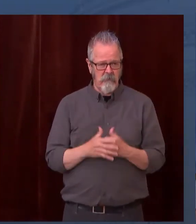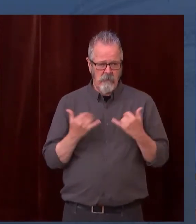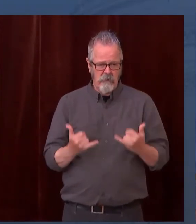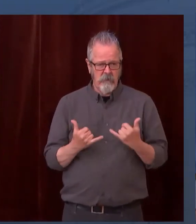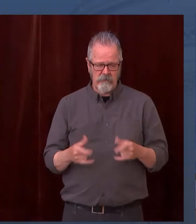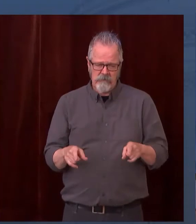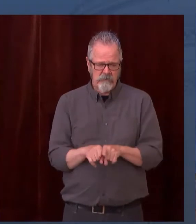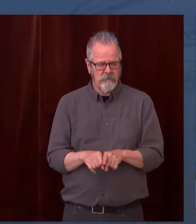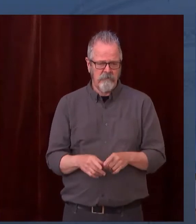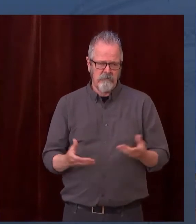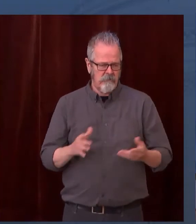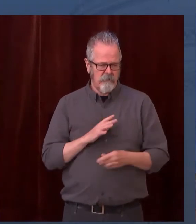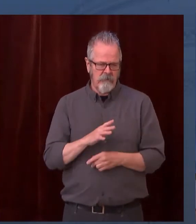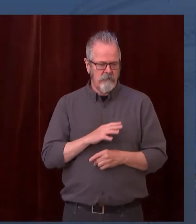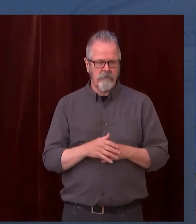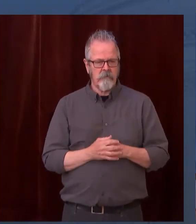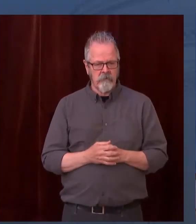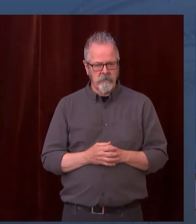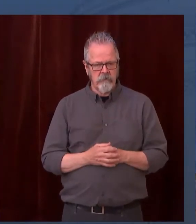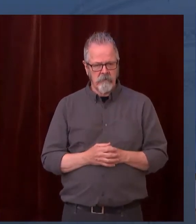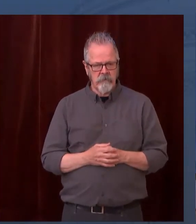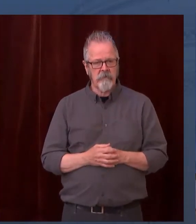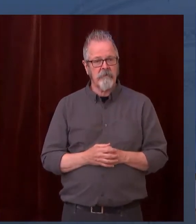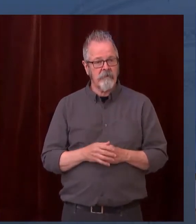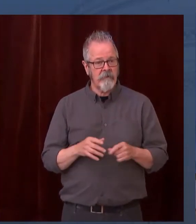not comply. Fines,